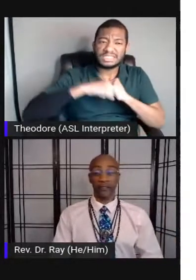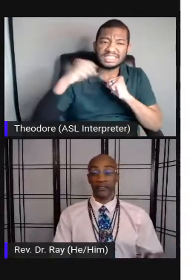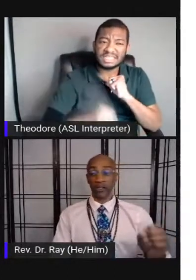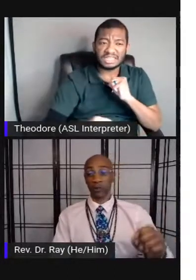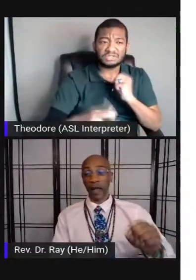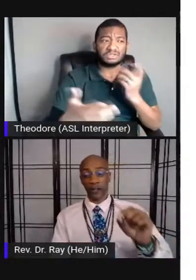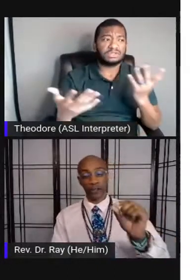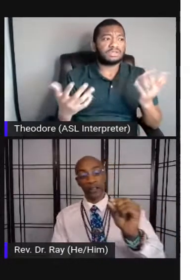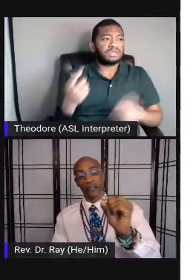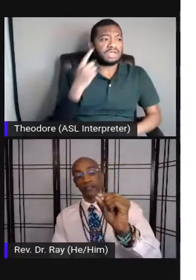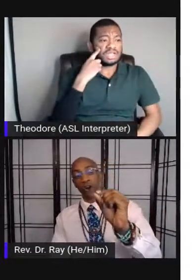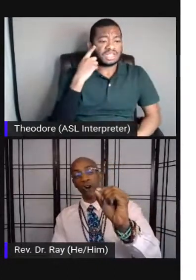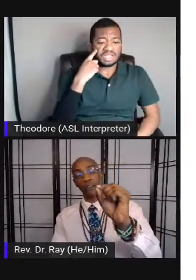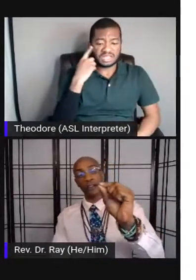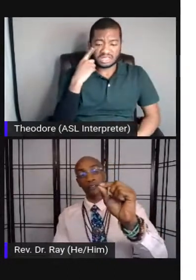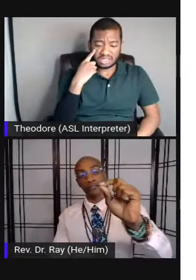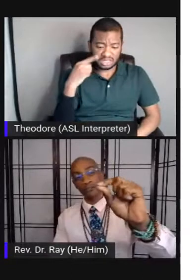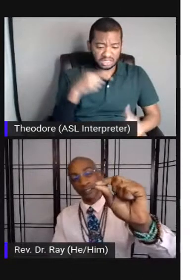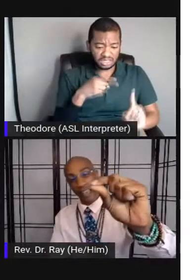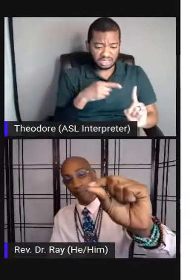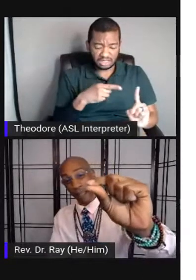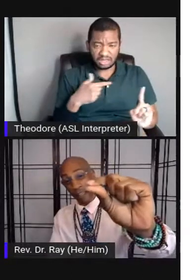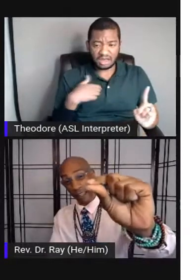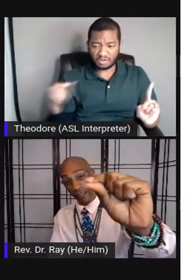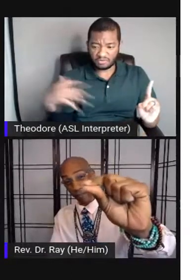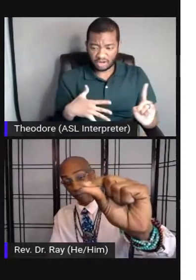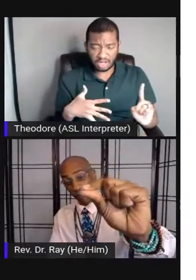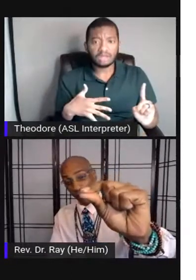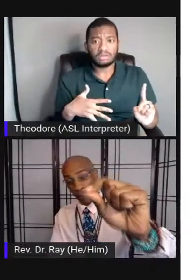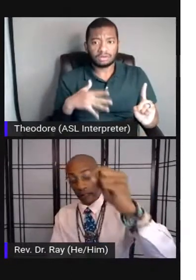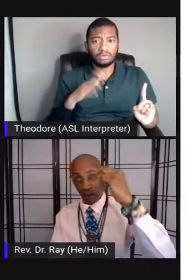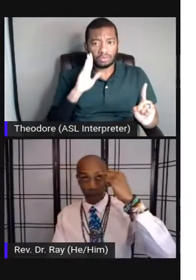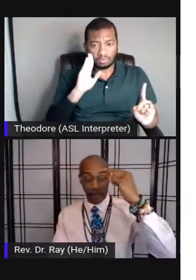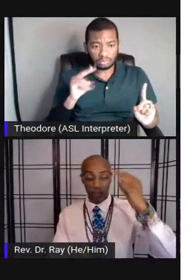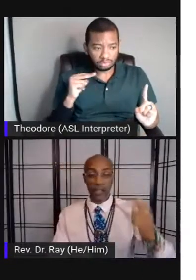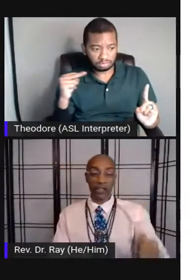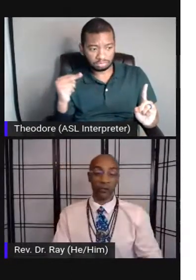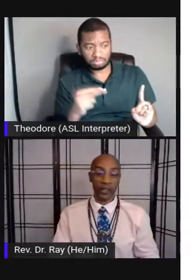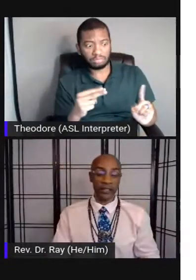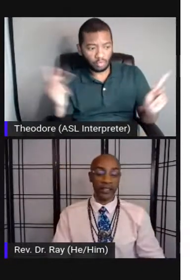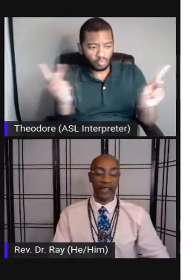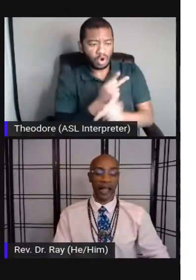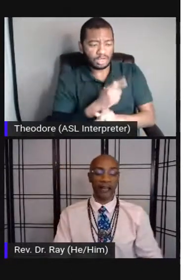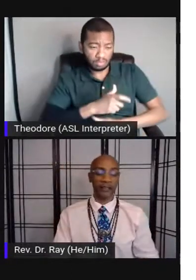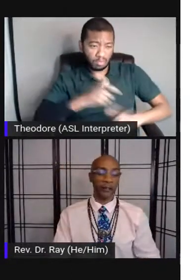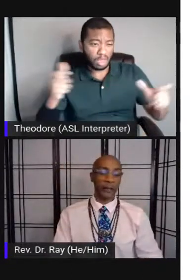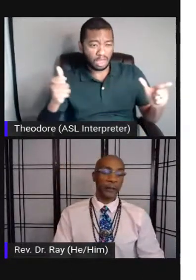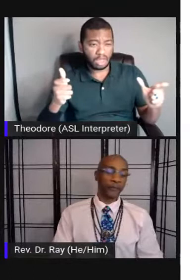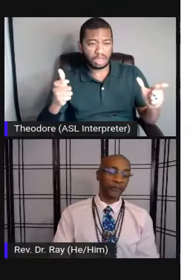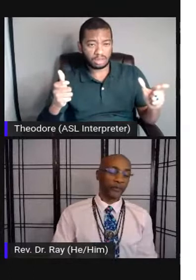afraid of the spider that's all of yay big, but in our imagination, we see it